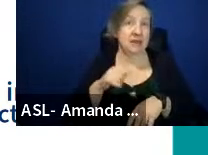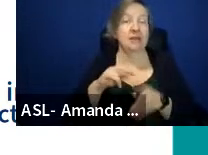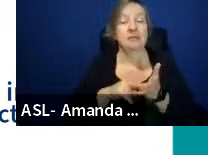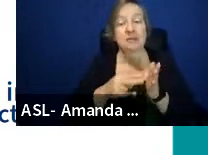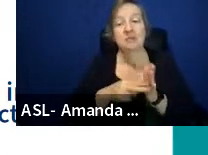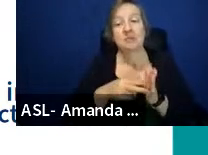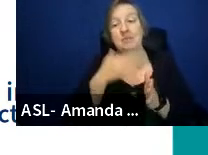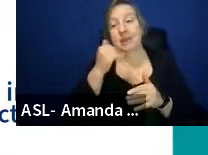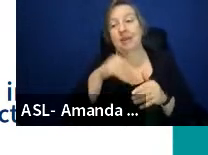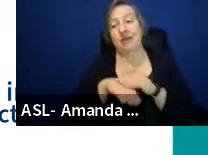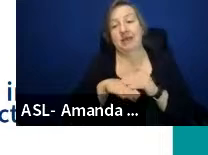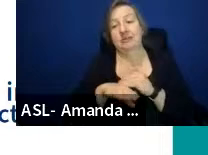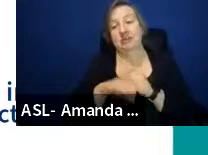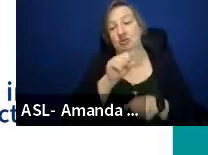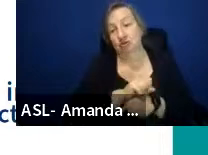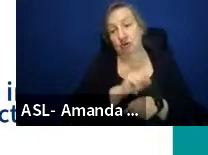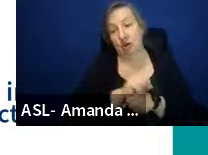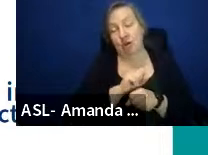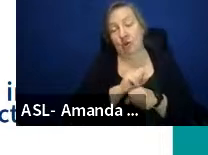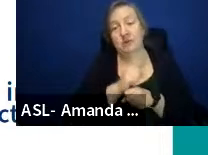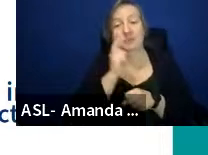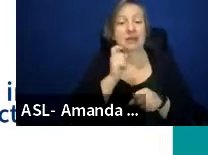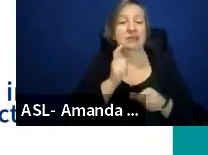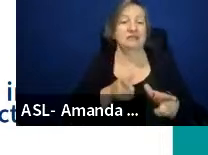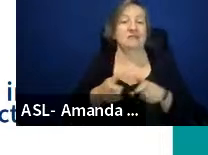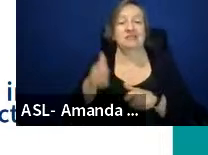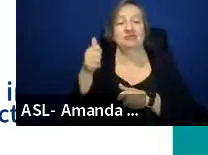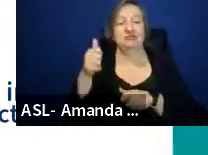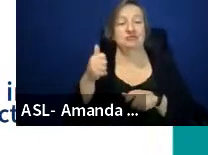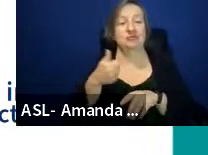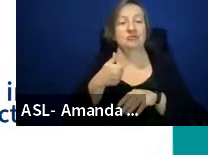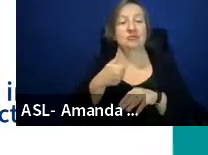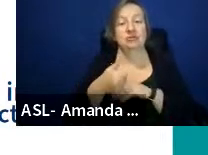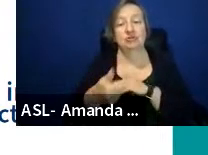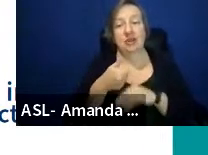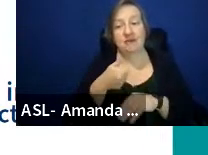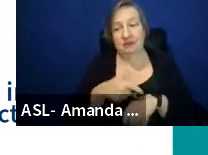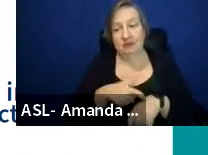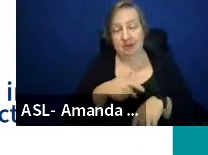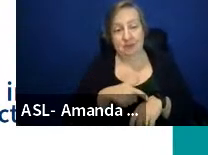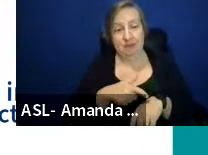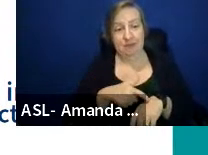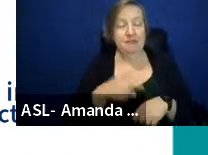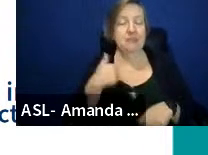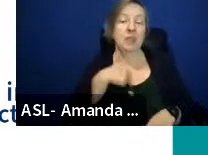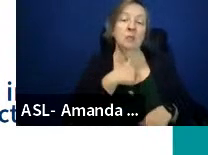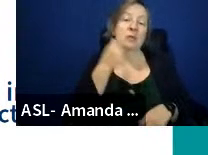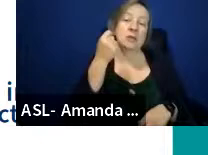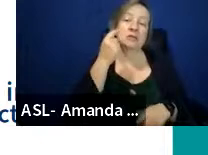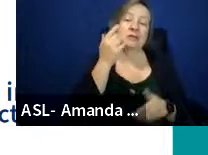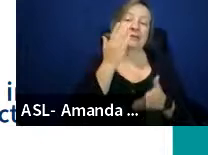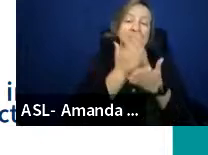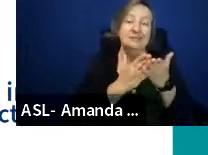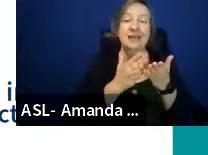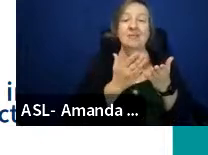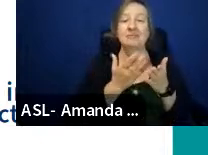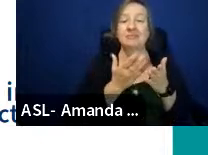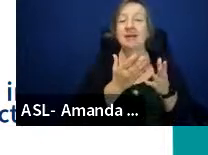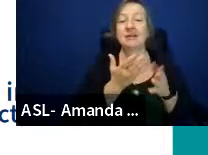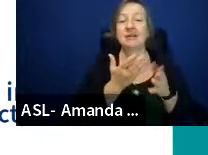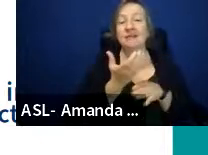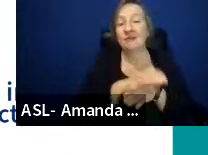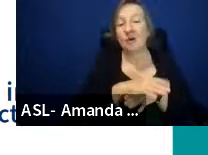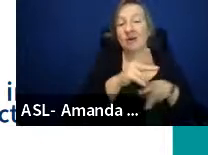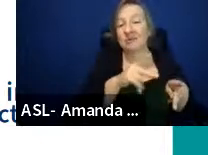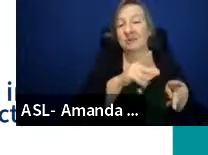increased access to jobs due to those faster travel times. We understand that some residential displacements could impact some of our